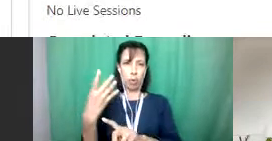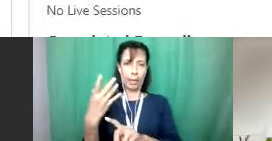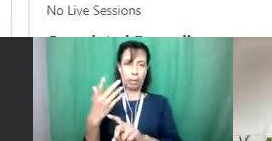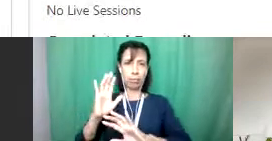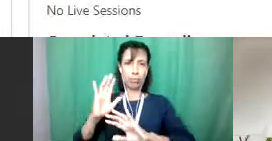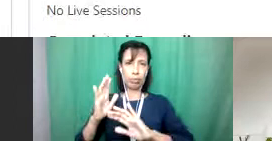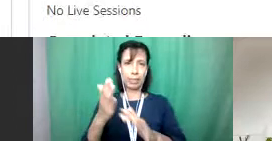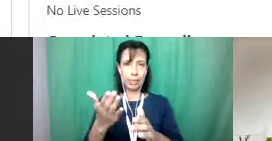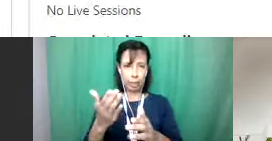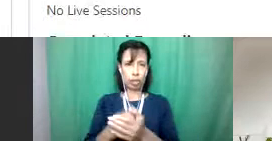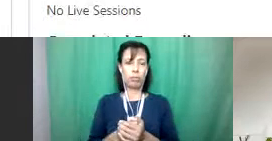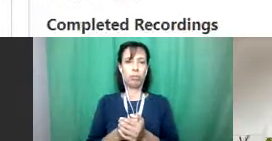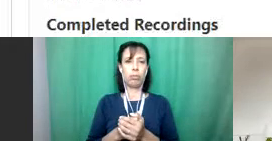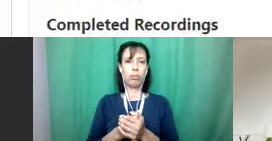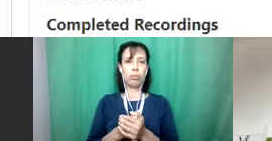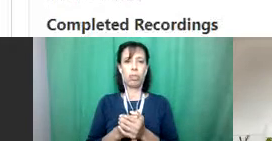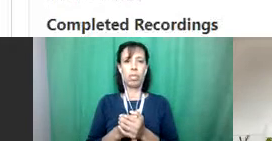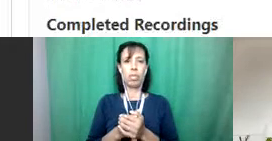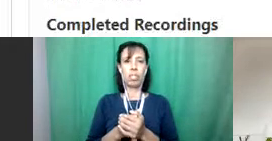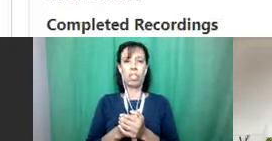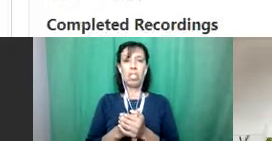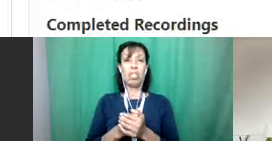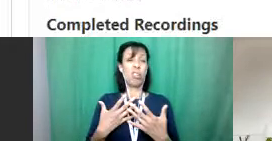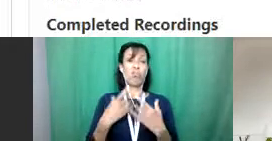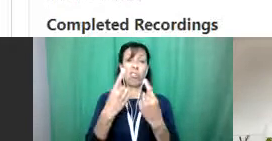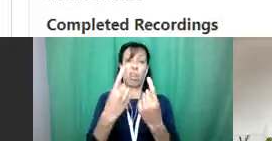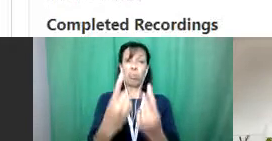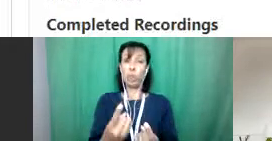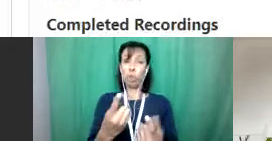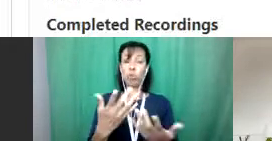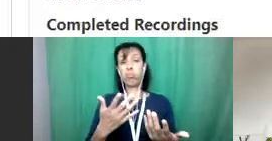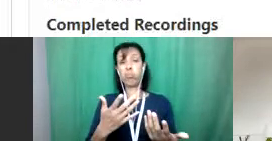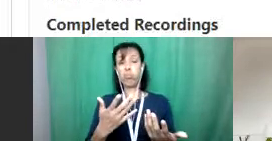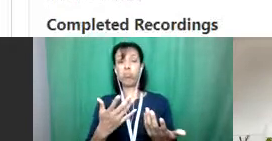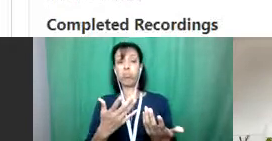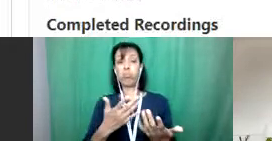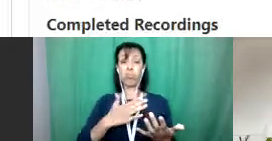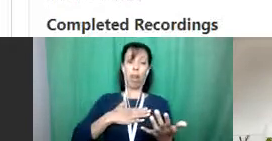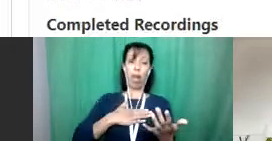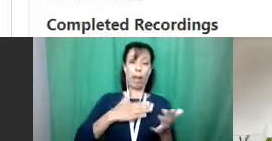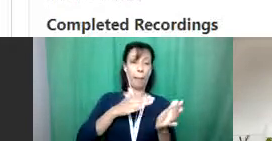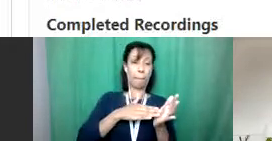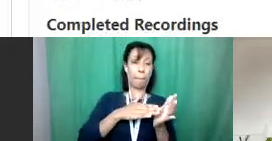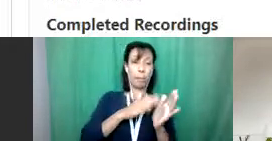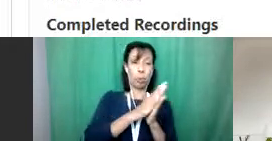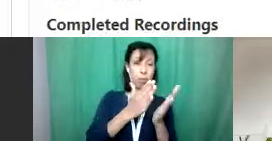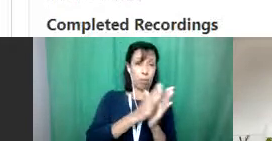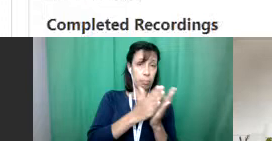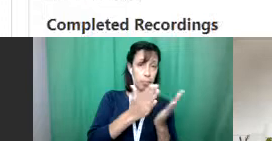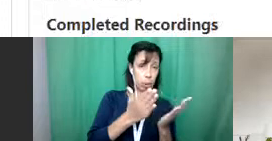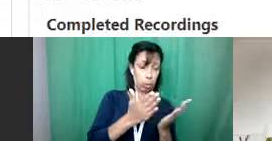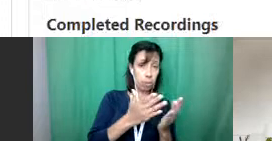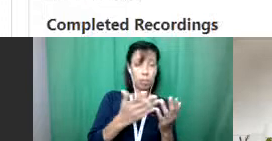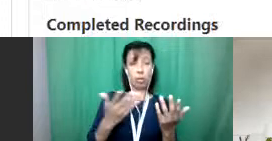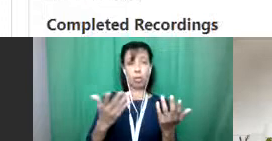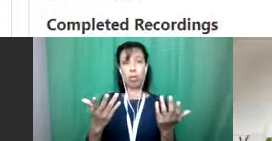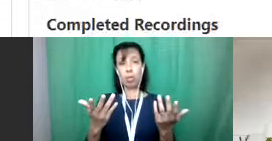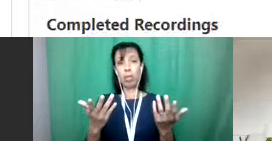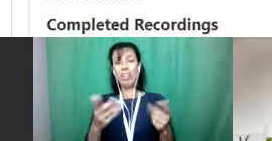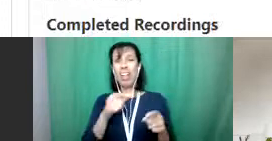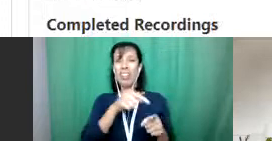you're more comfortable with the Moodle book, have a look at that. The Moodle book should be more mobile friendly. That's why I stuck it